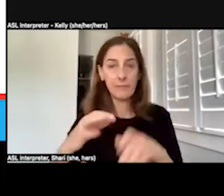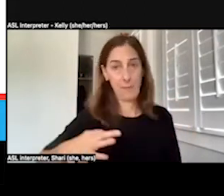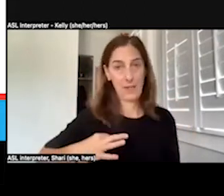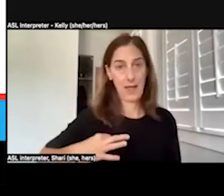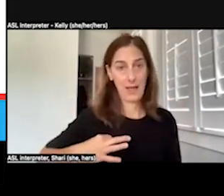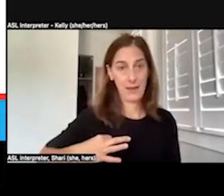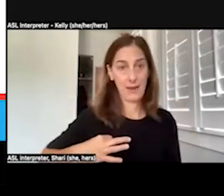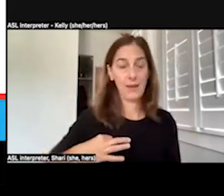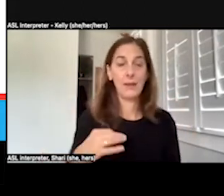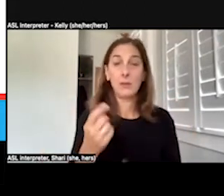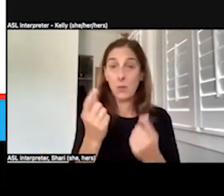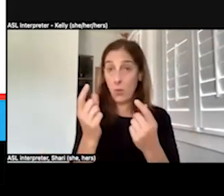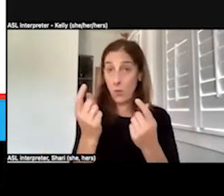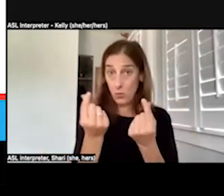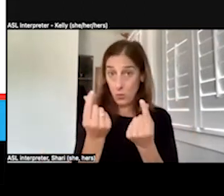at